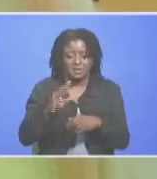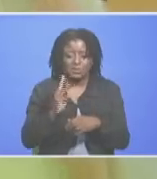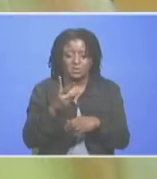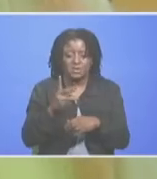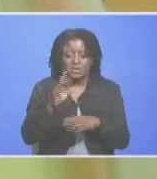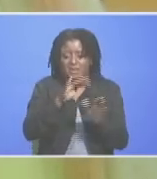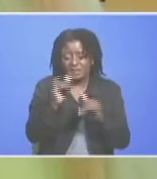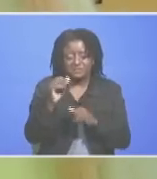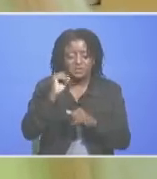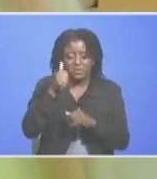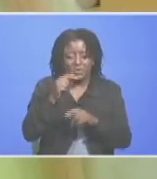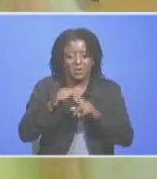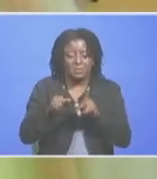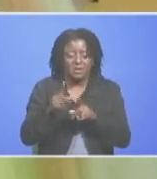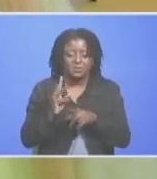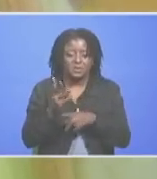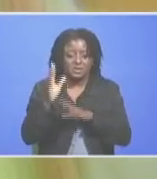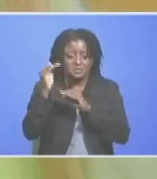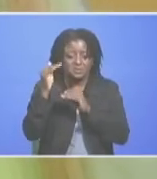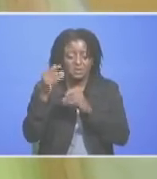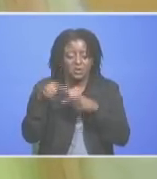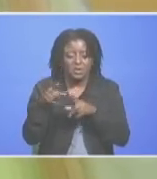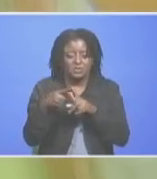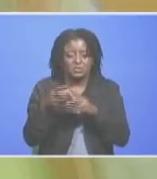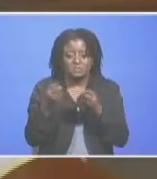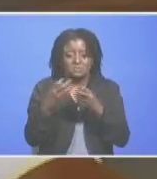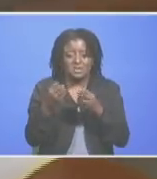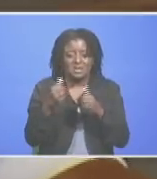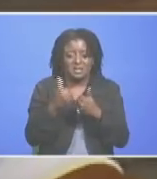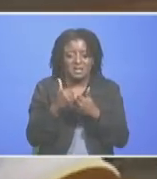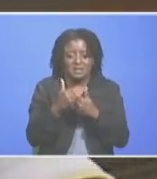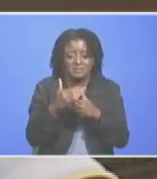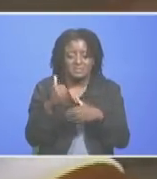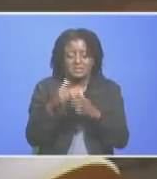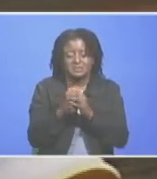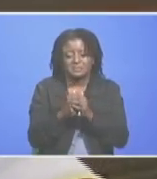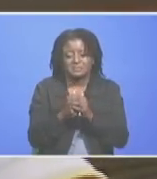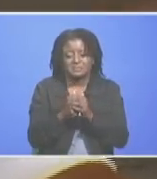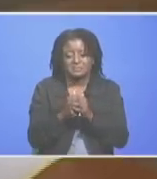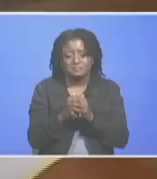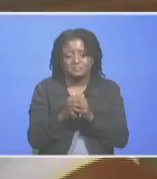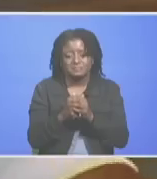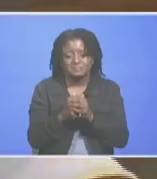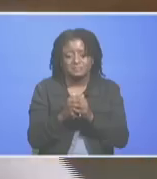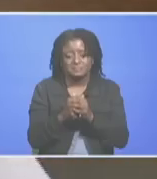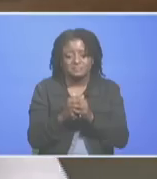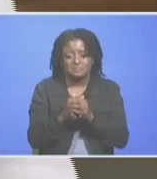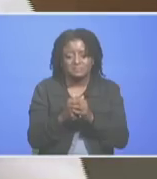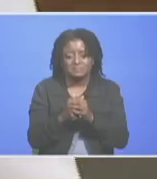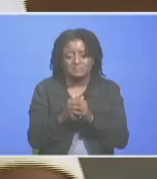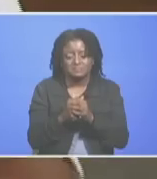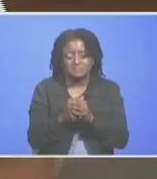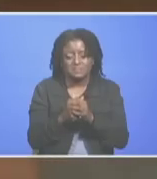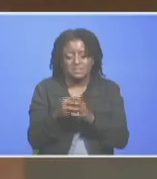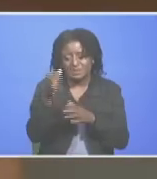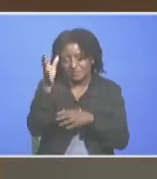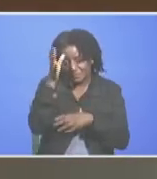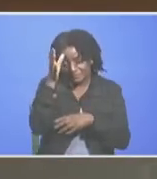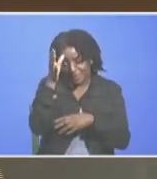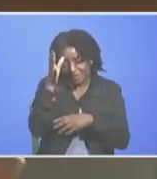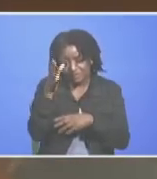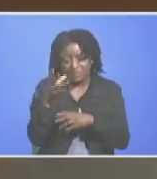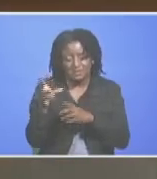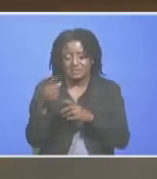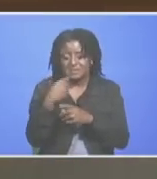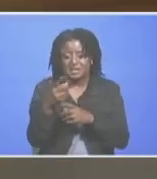but we look forward to going to many games in Charleston. Marshall fan David Hagley saying he is doing double duty, enjoying the